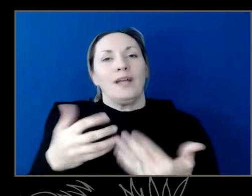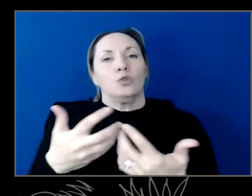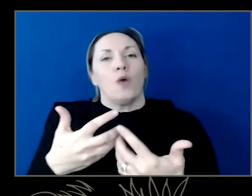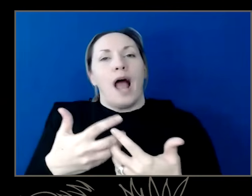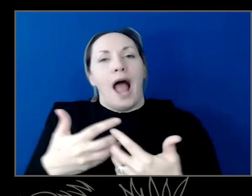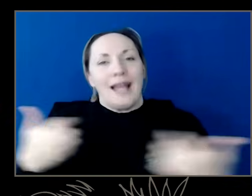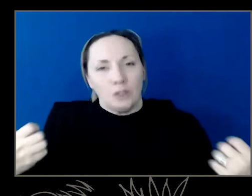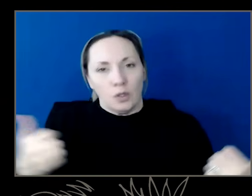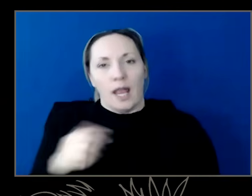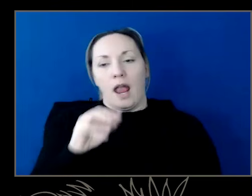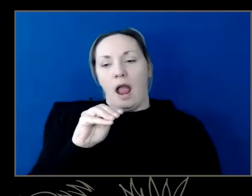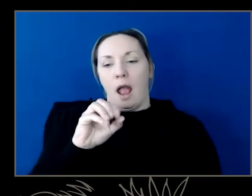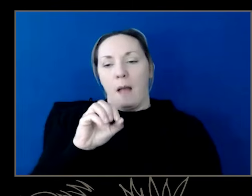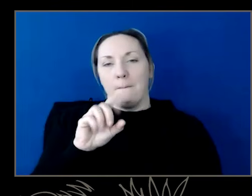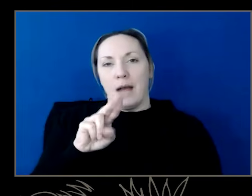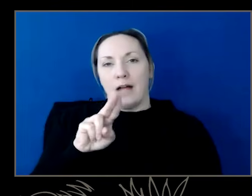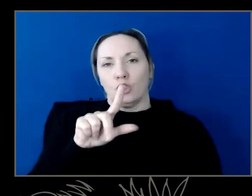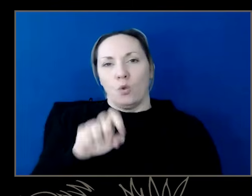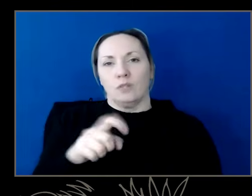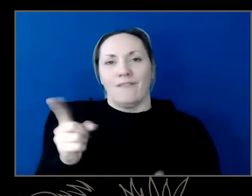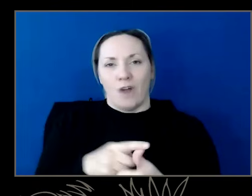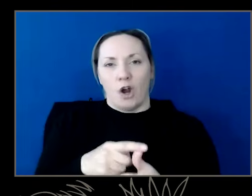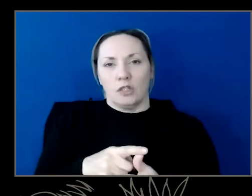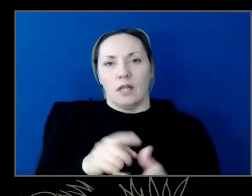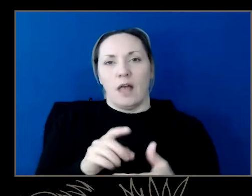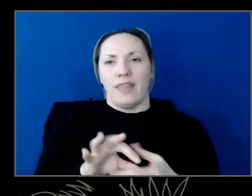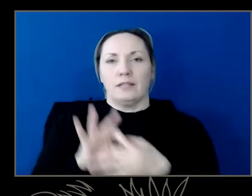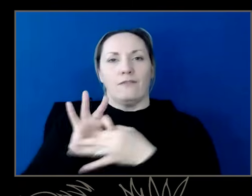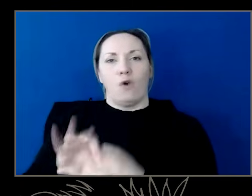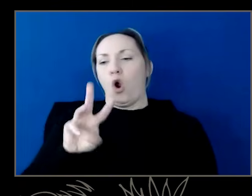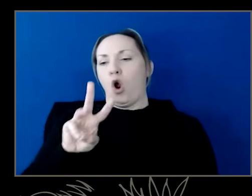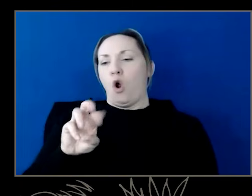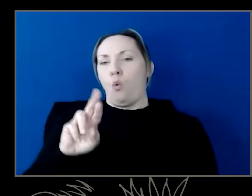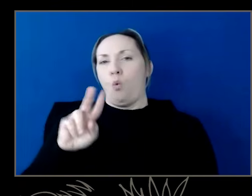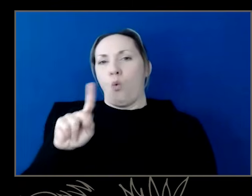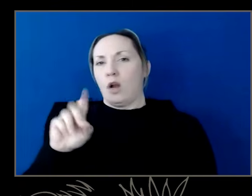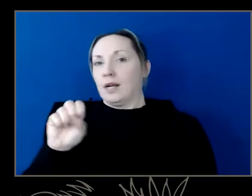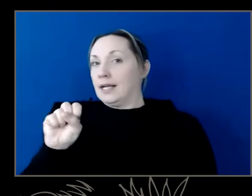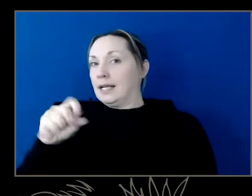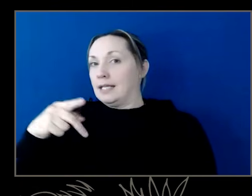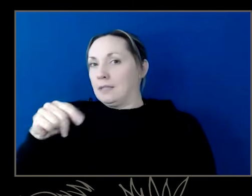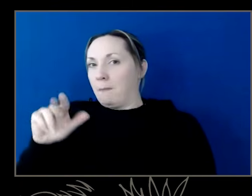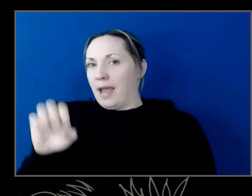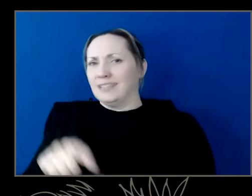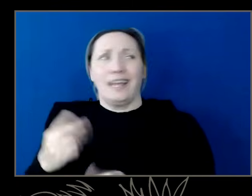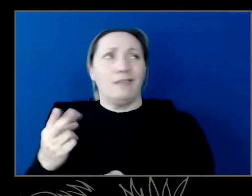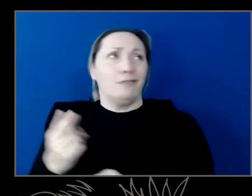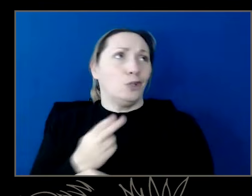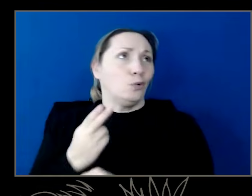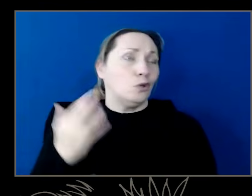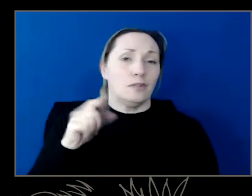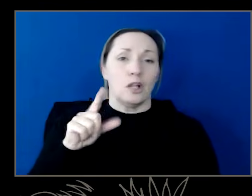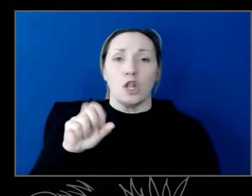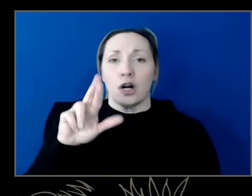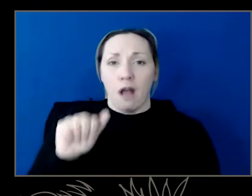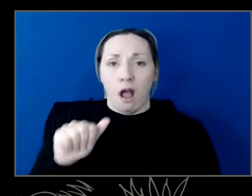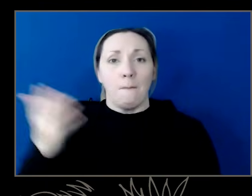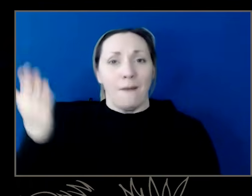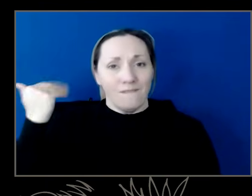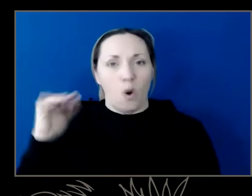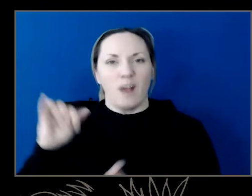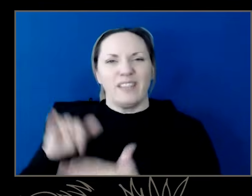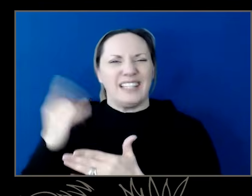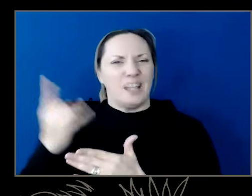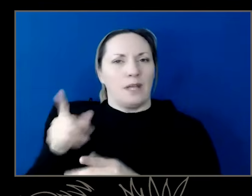modules first. This is where Workspaces come in. If you've used Lerna before, this is something Lerna